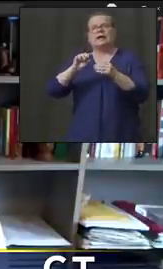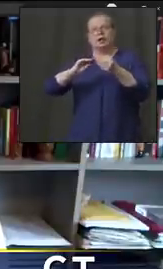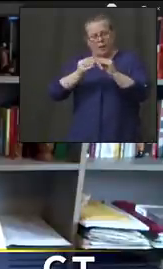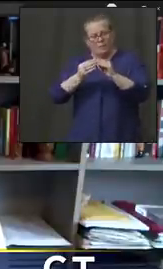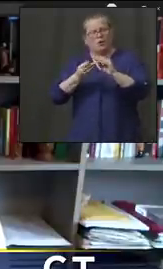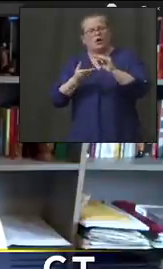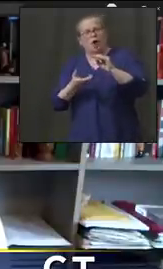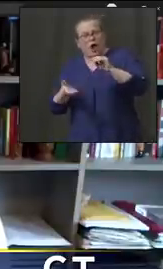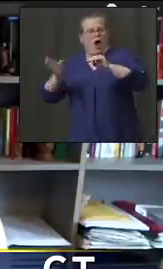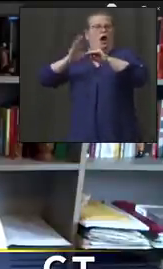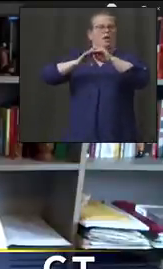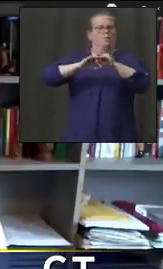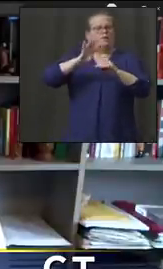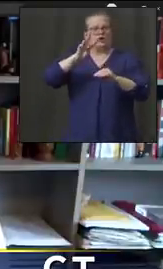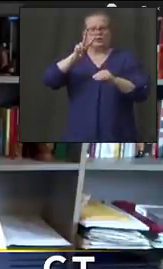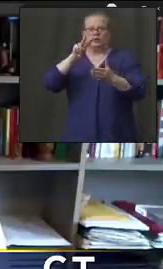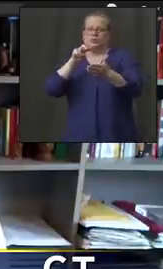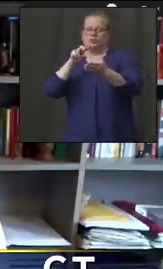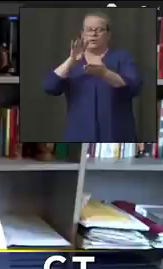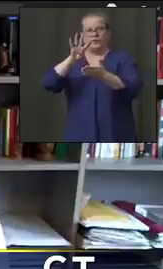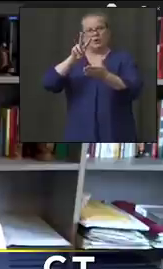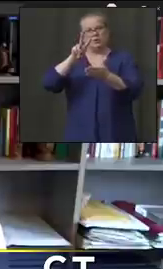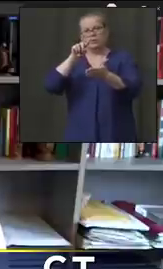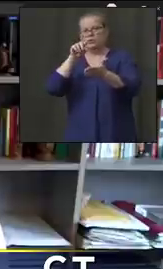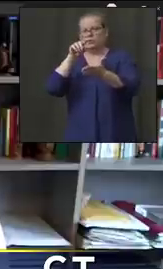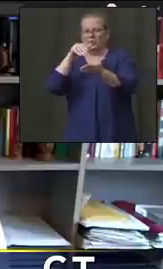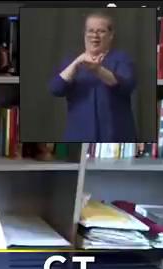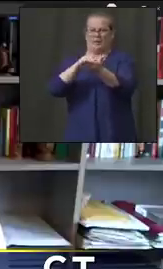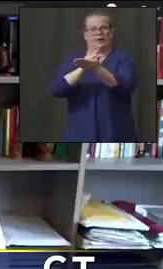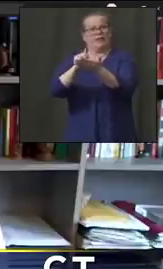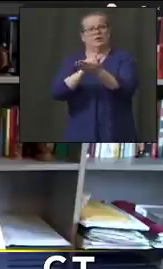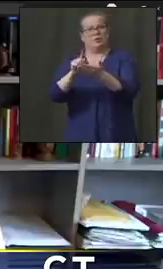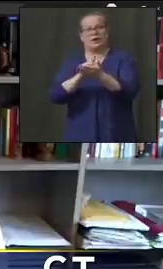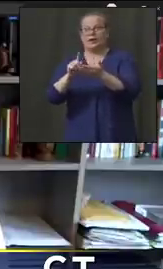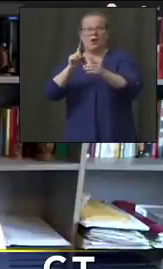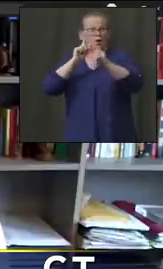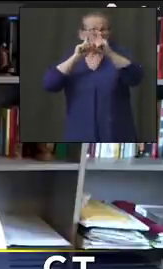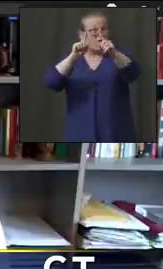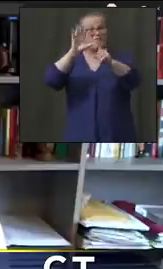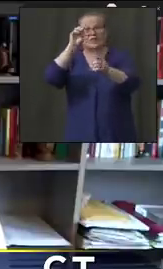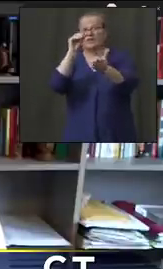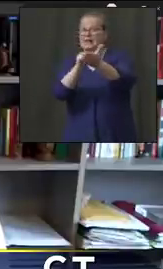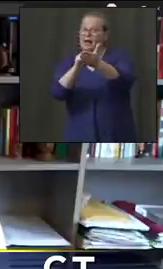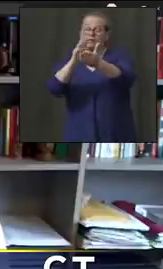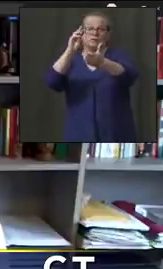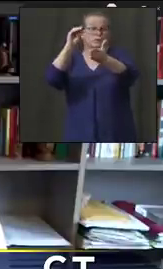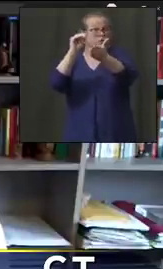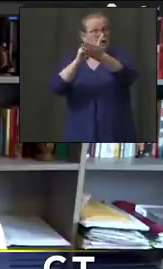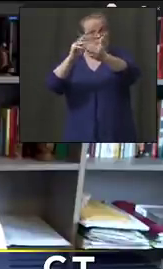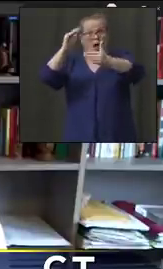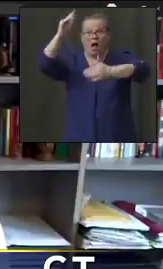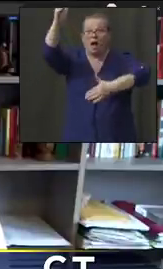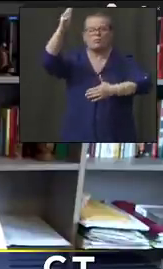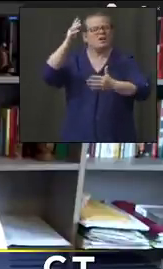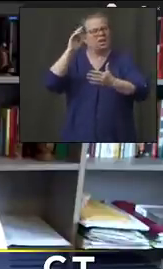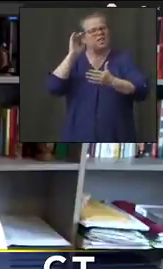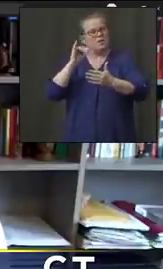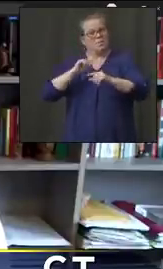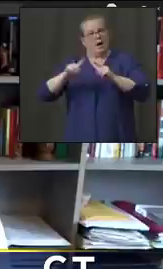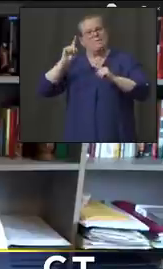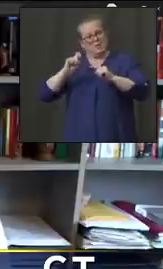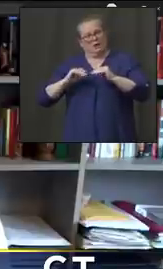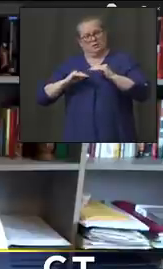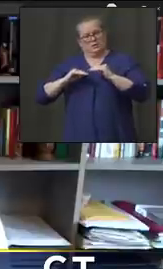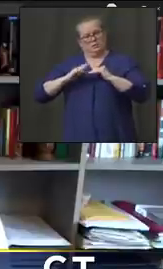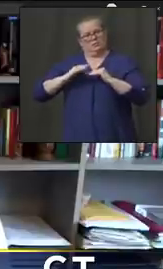minimum bar. We're going to be working not only to go 50,000, but higher than that, so that we can implement the kind